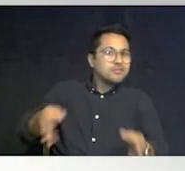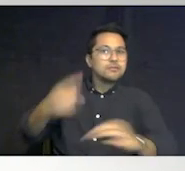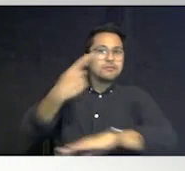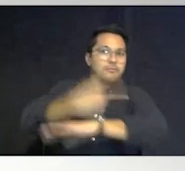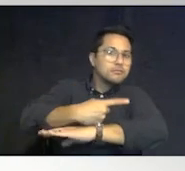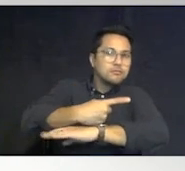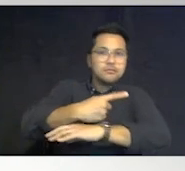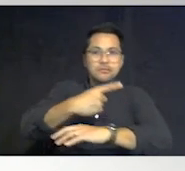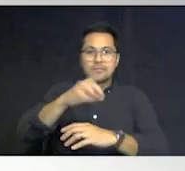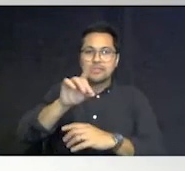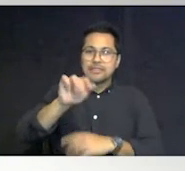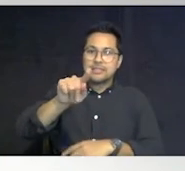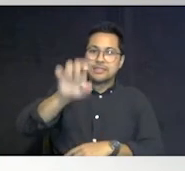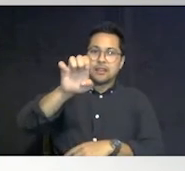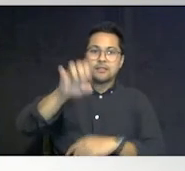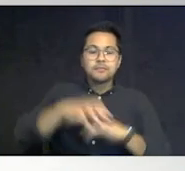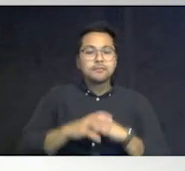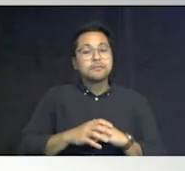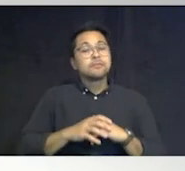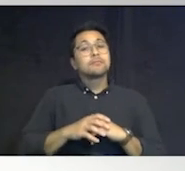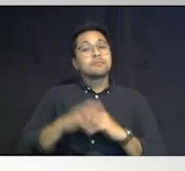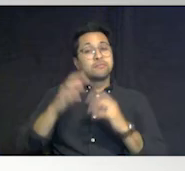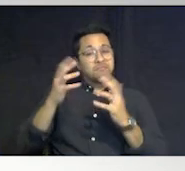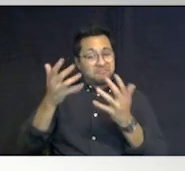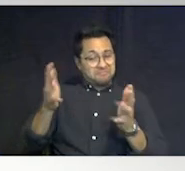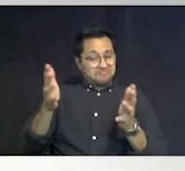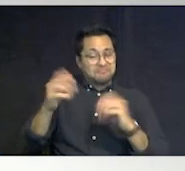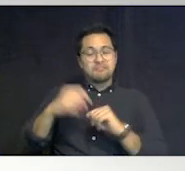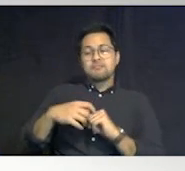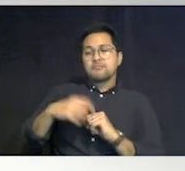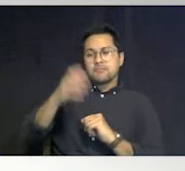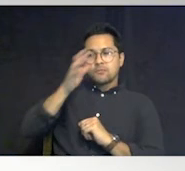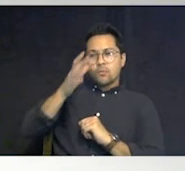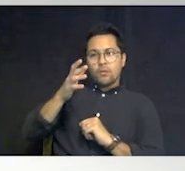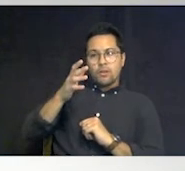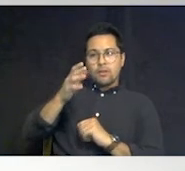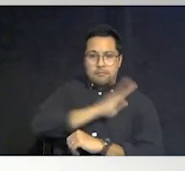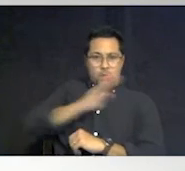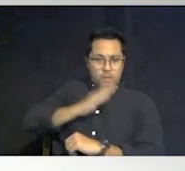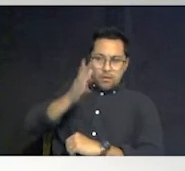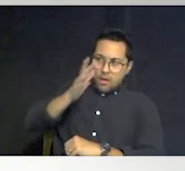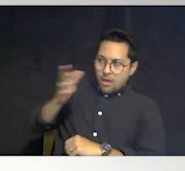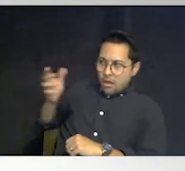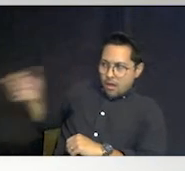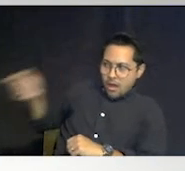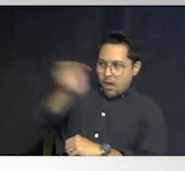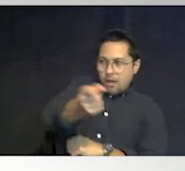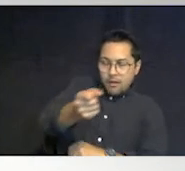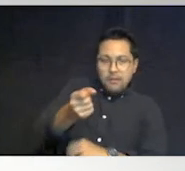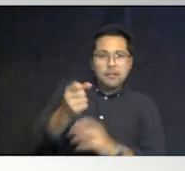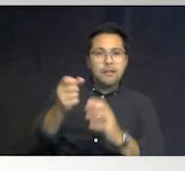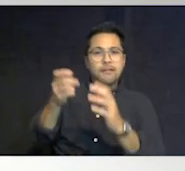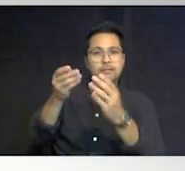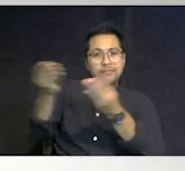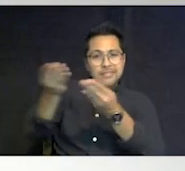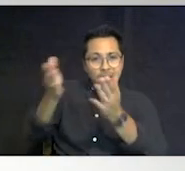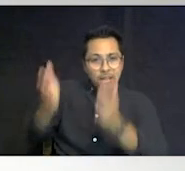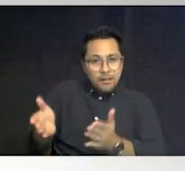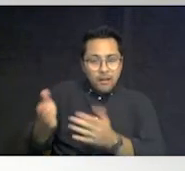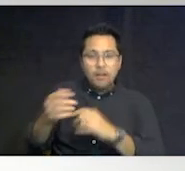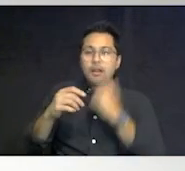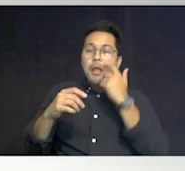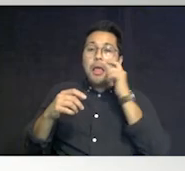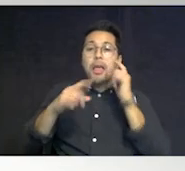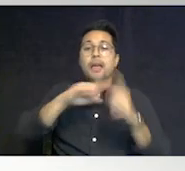have the SFIEP. After that time, the Bureau then assigns a facilitator to conduct the meeting, and the confirmation letter is sent to